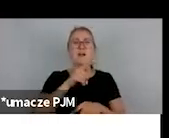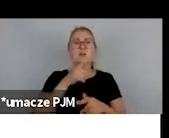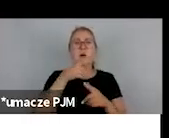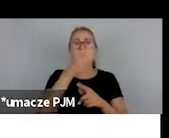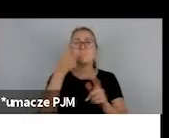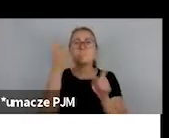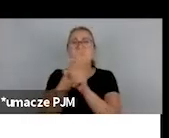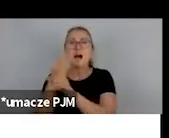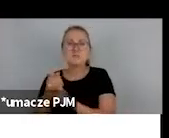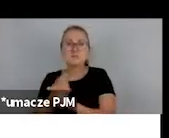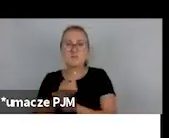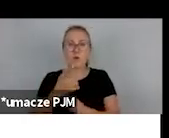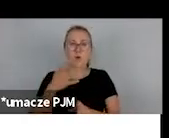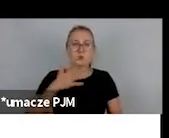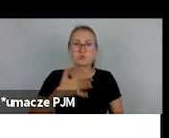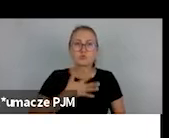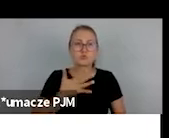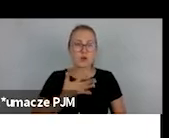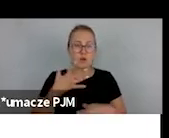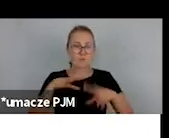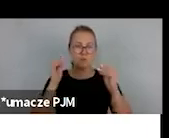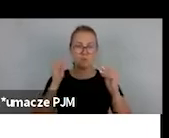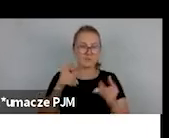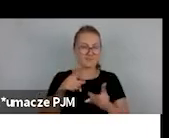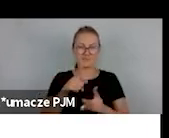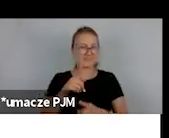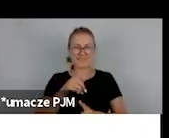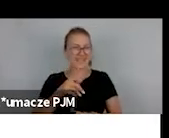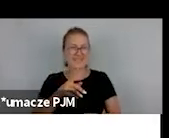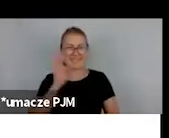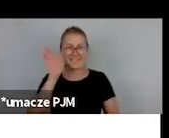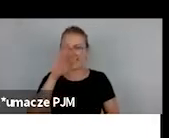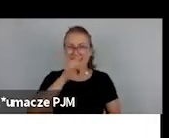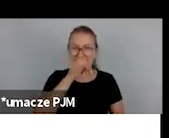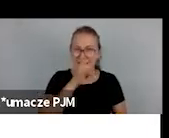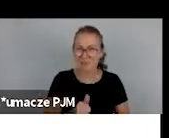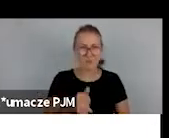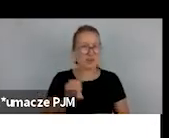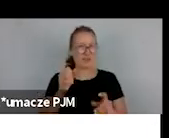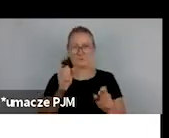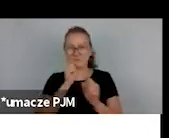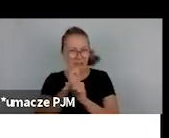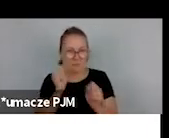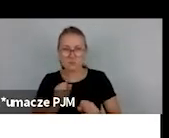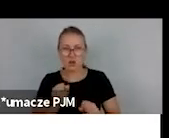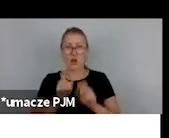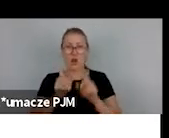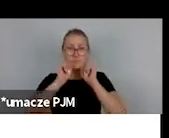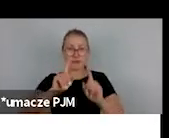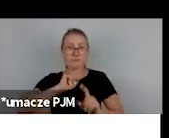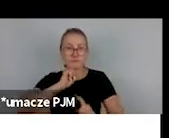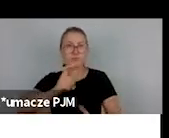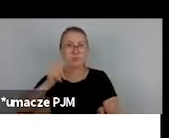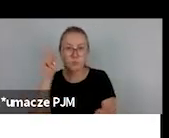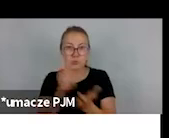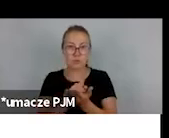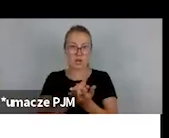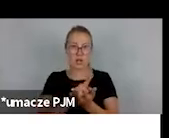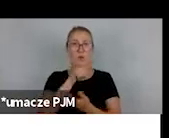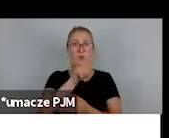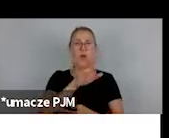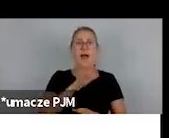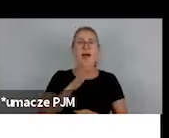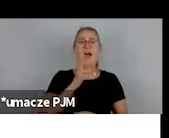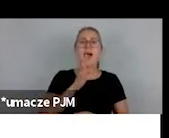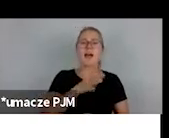In Latin America, they're in most of the countries there as well. So it's a global network that has really taken off,